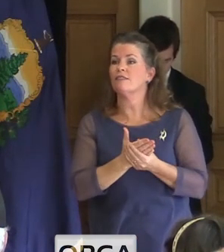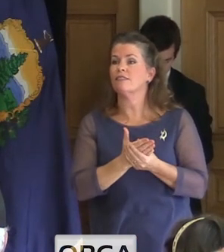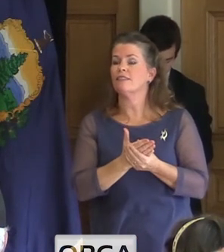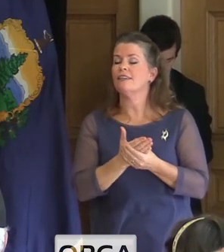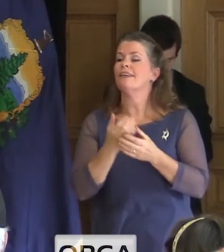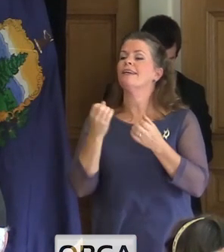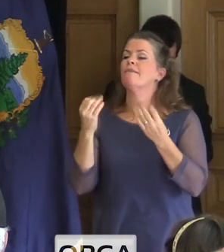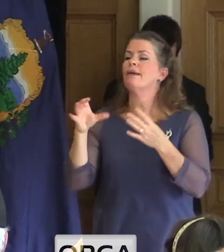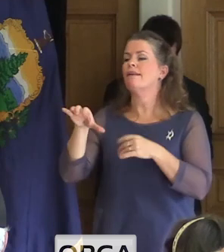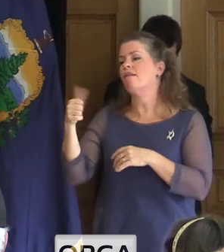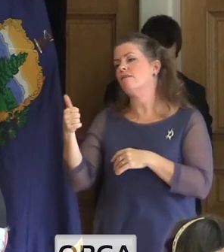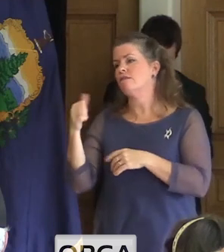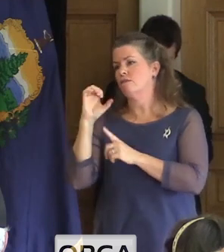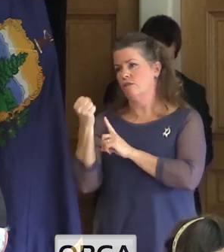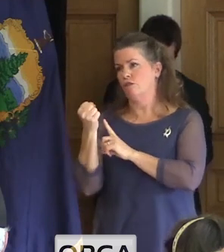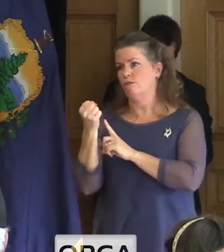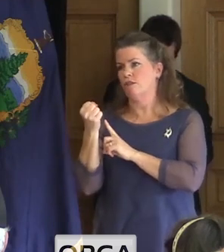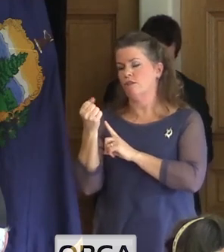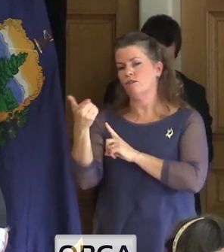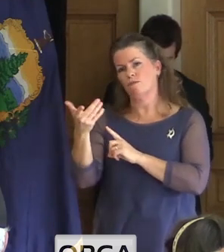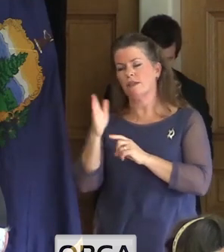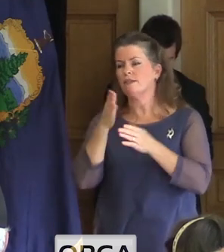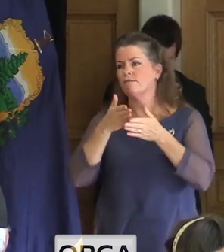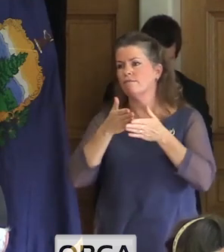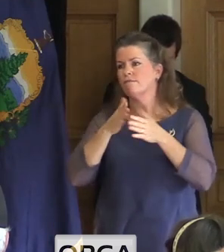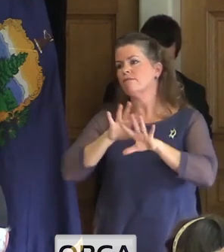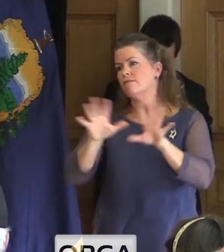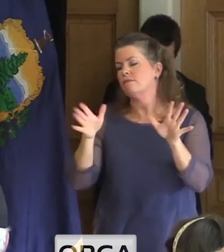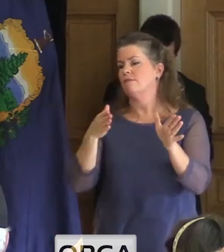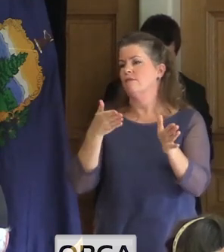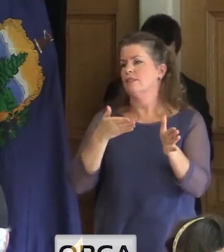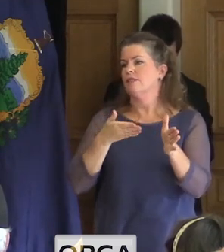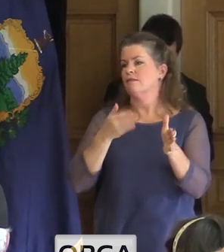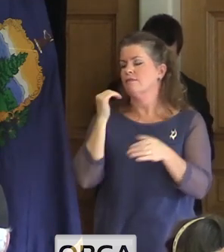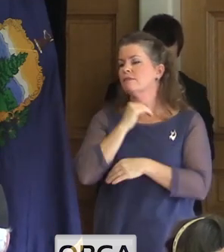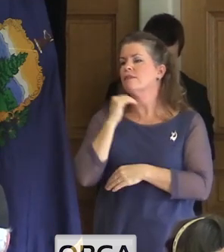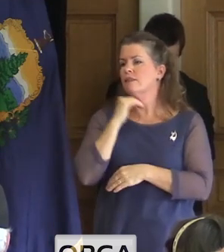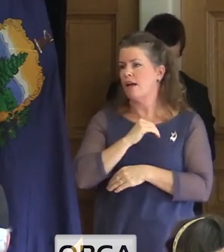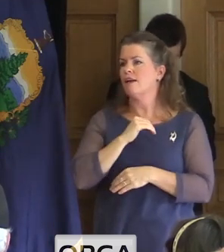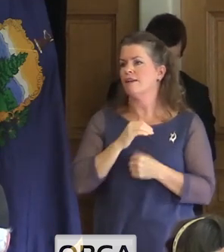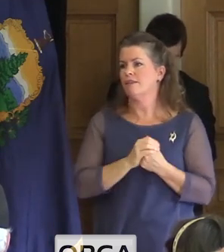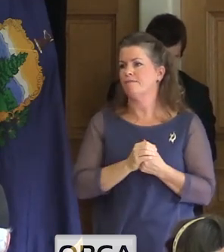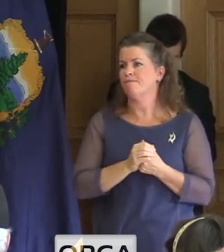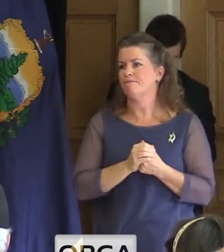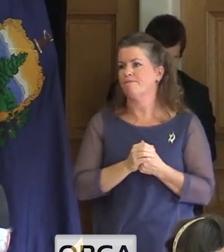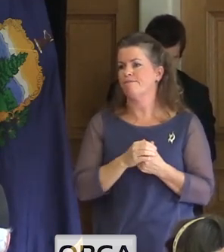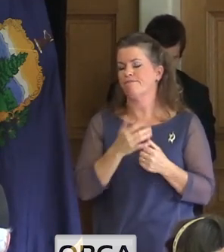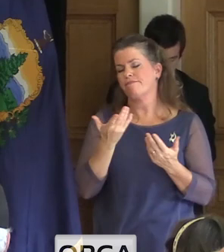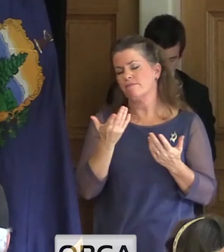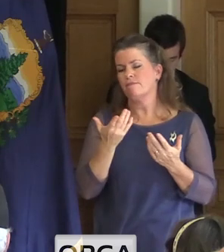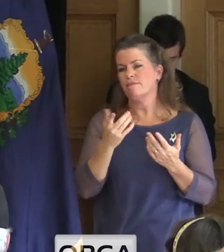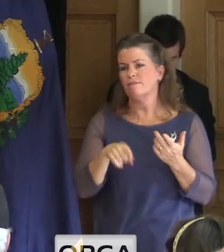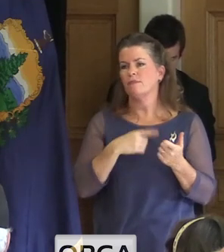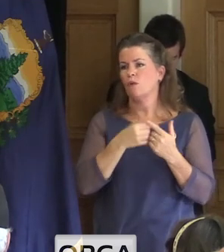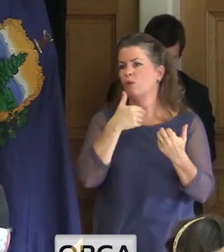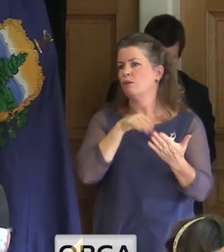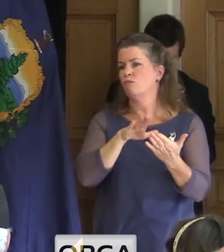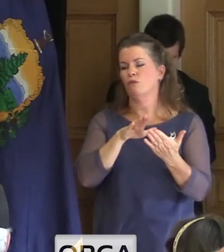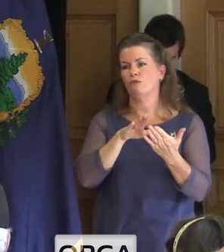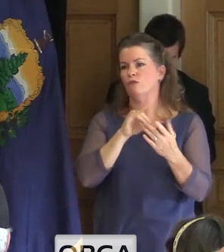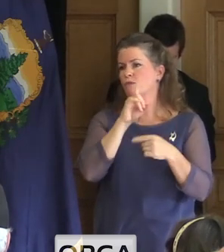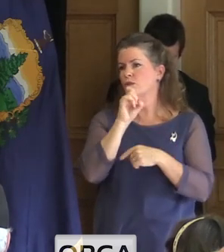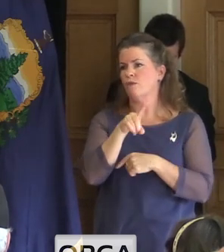that he was not telling the truth in response to questions from members of the Judiciary Committee. So those are at least three